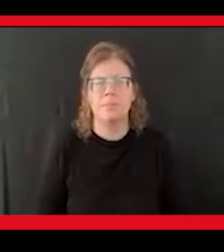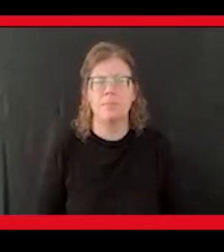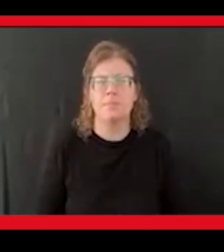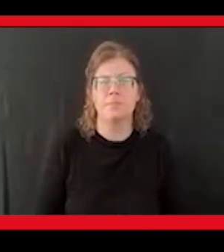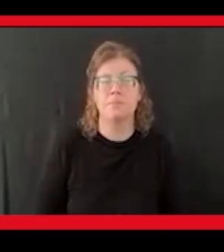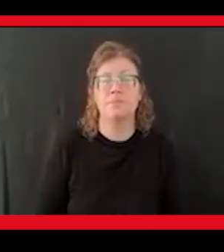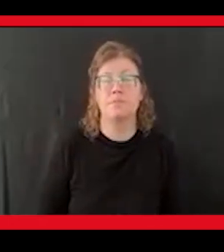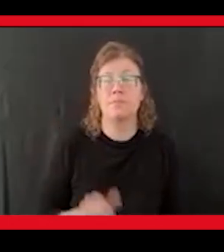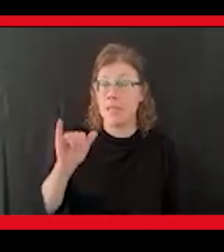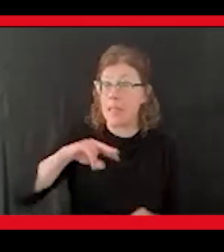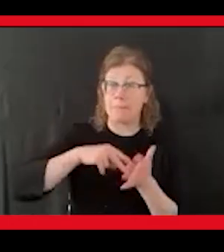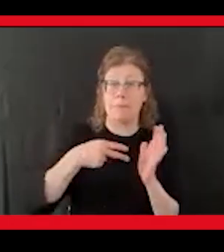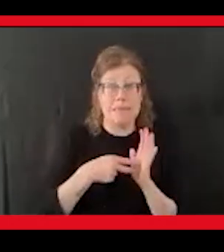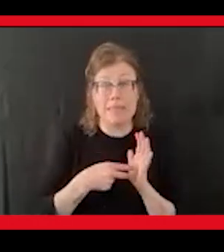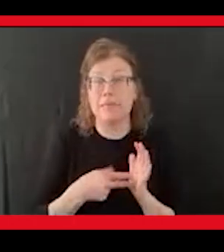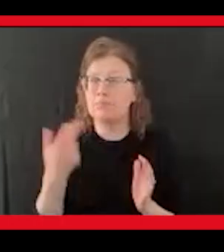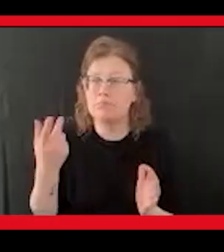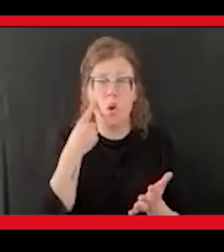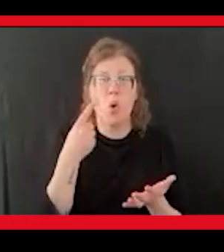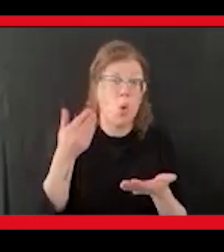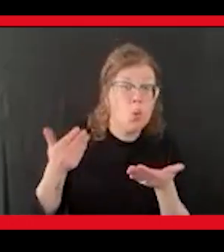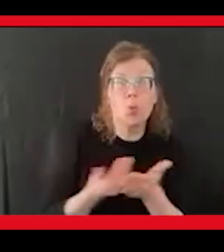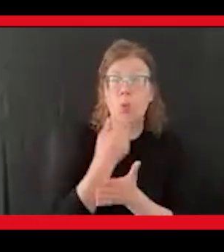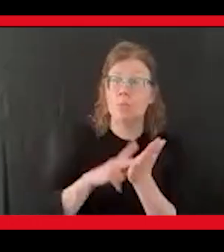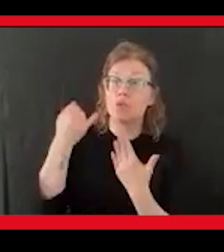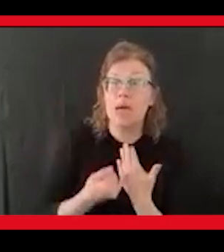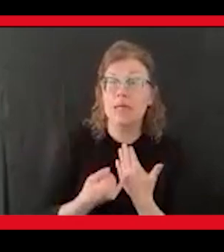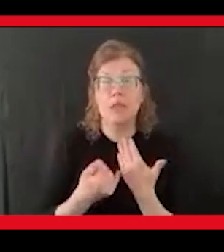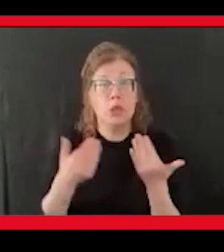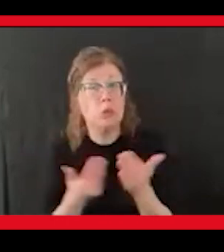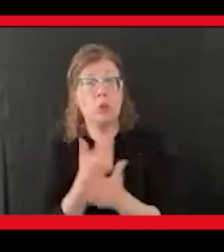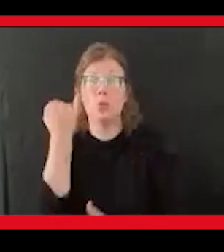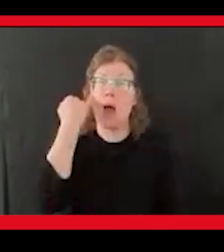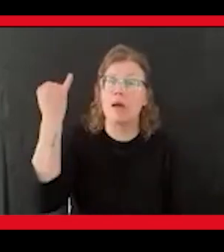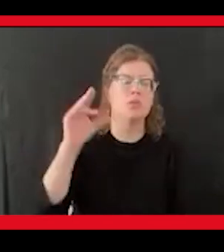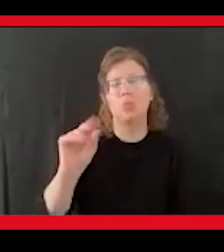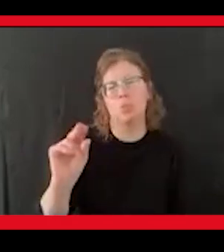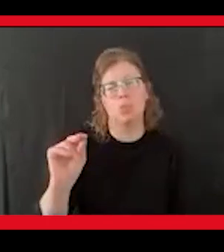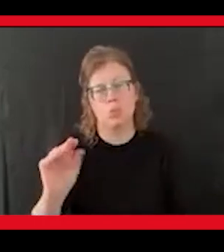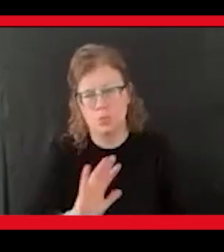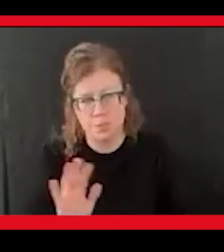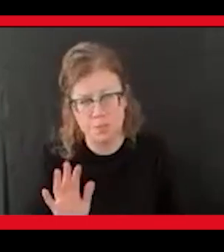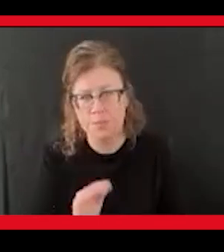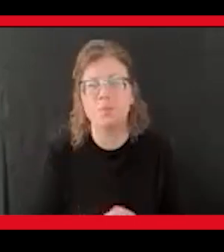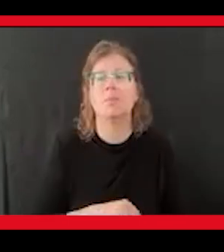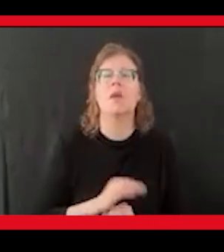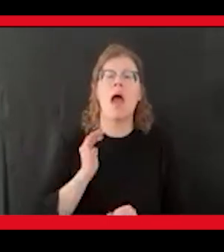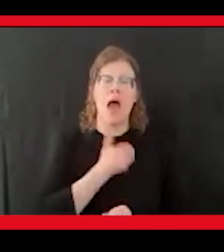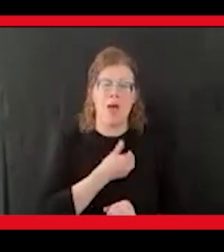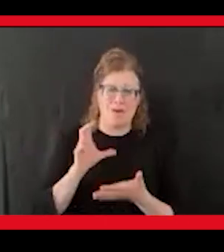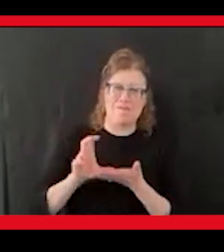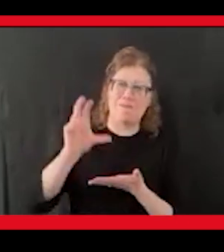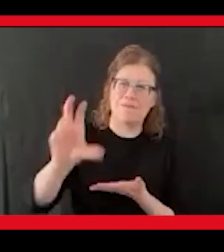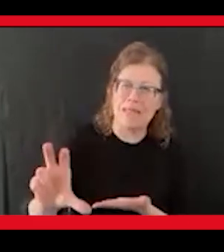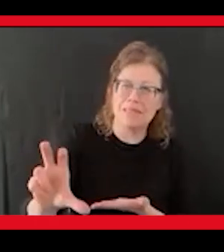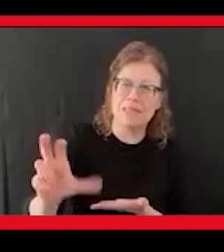new projects or new initiatives. Our investment into your project is one-time, and that the